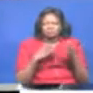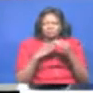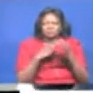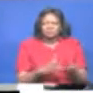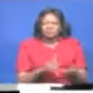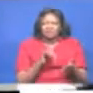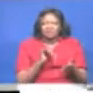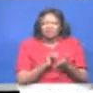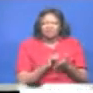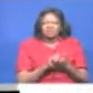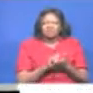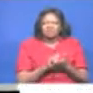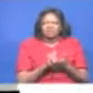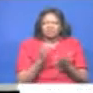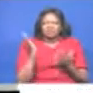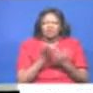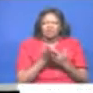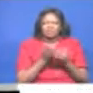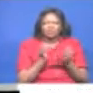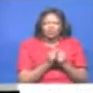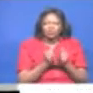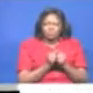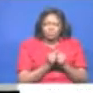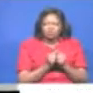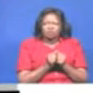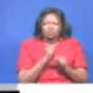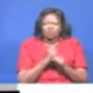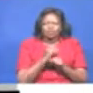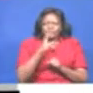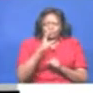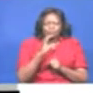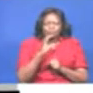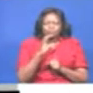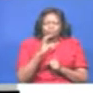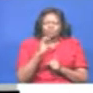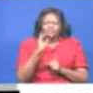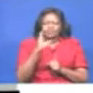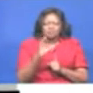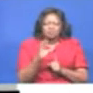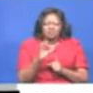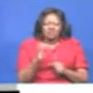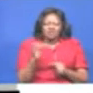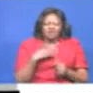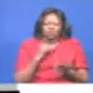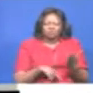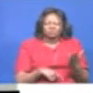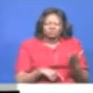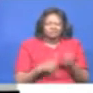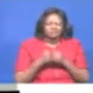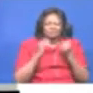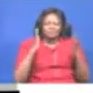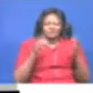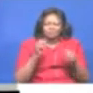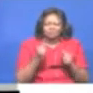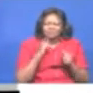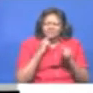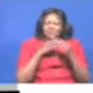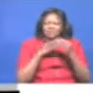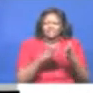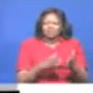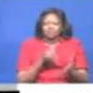wa tume ya IEBC. Our fear and our greatest challenge is to tell those leaders